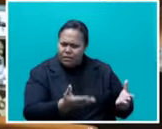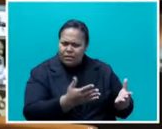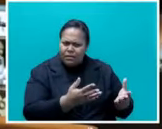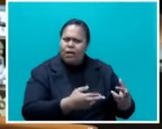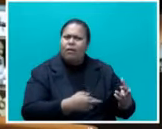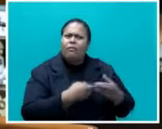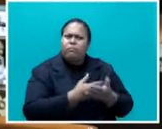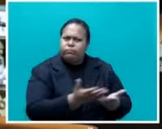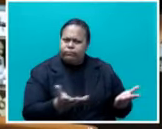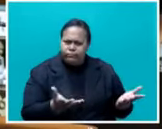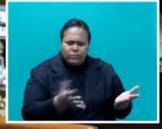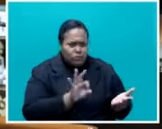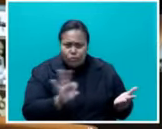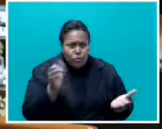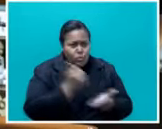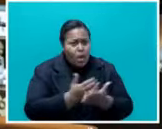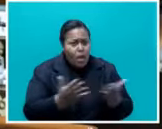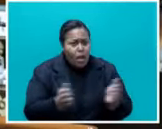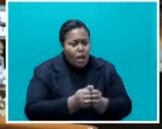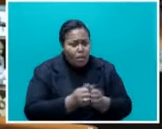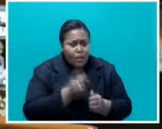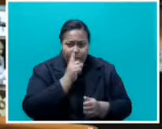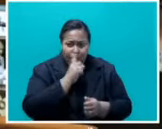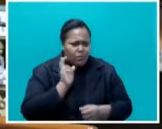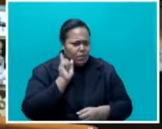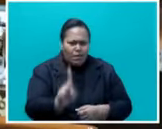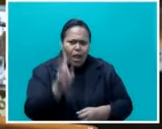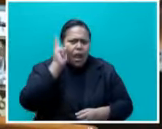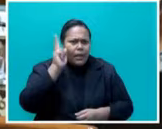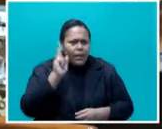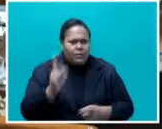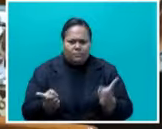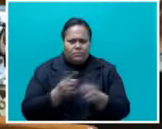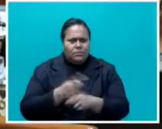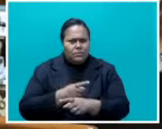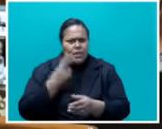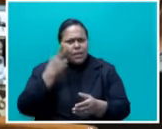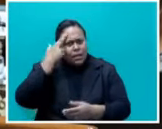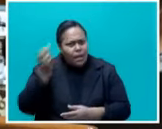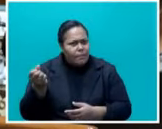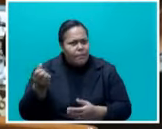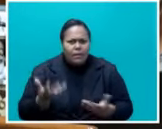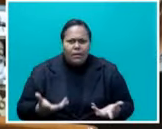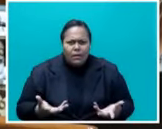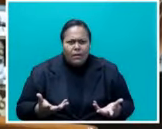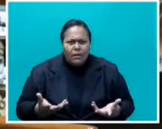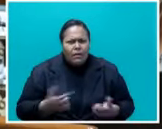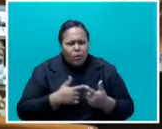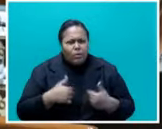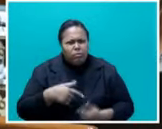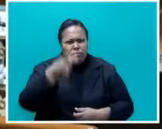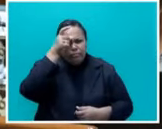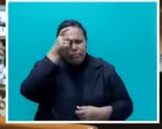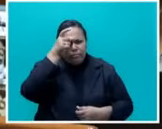sure how many people will need to go and re-register, provide all this. These are questions that we need